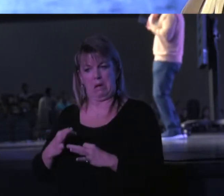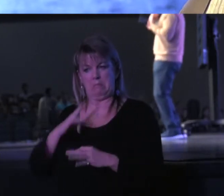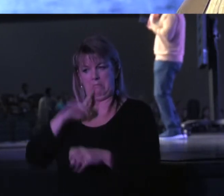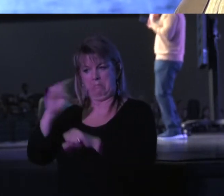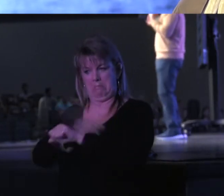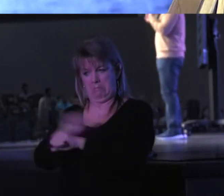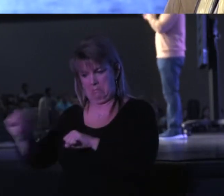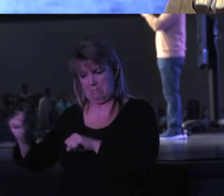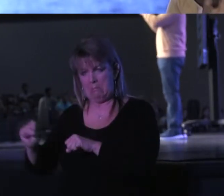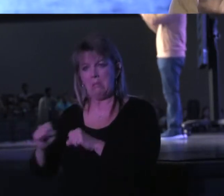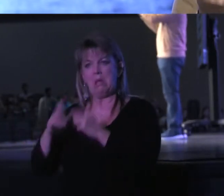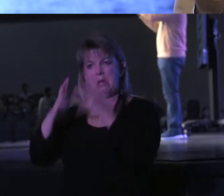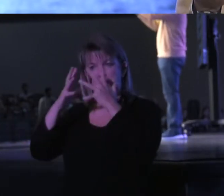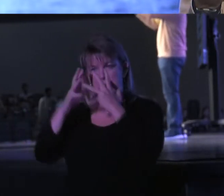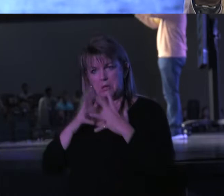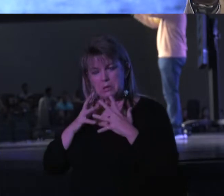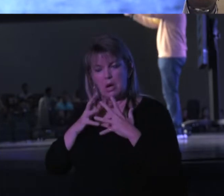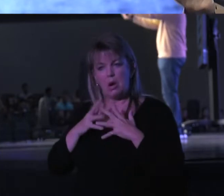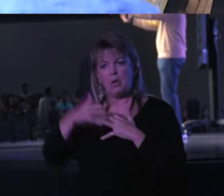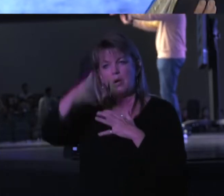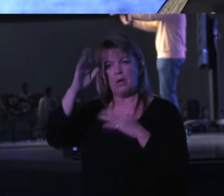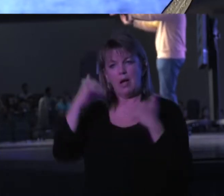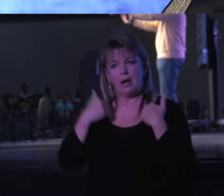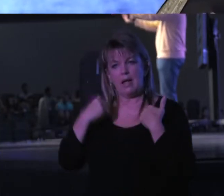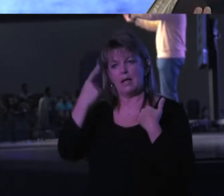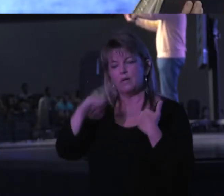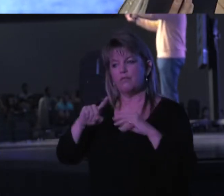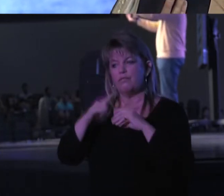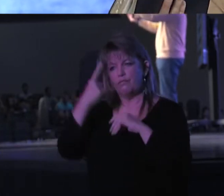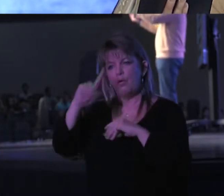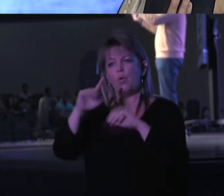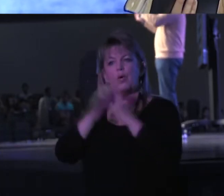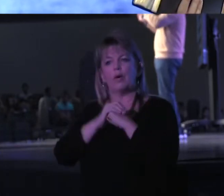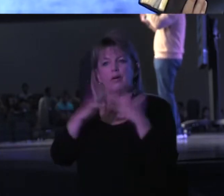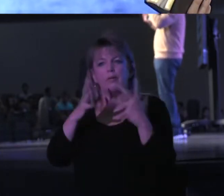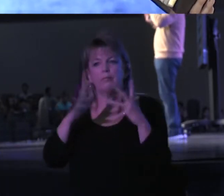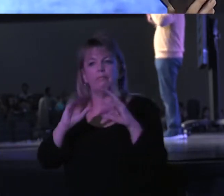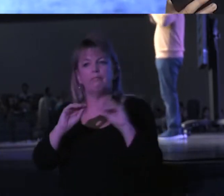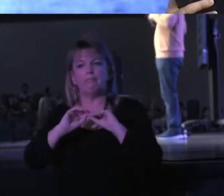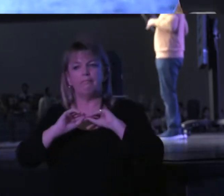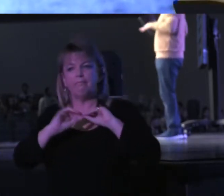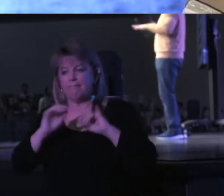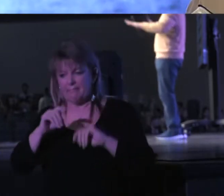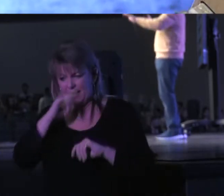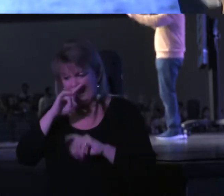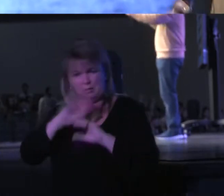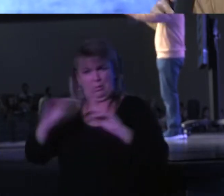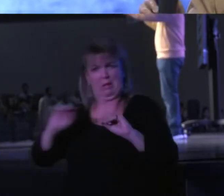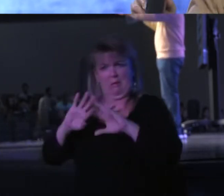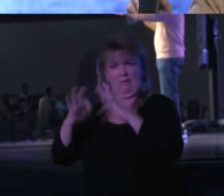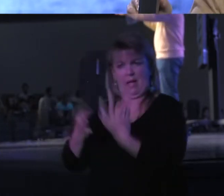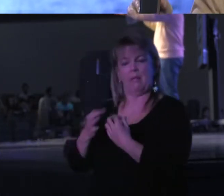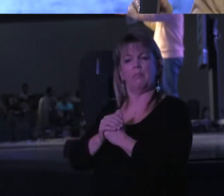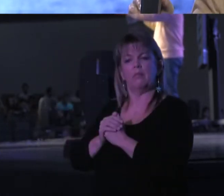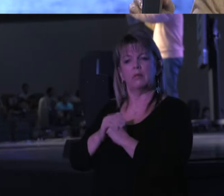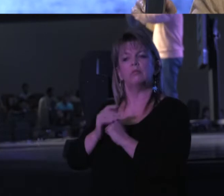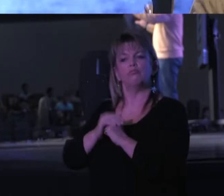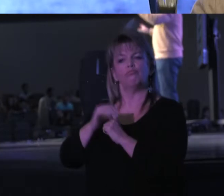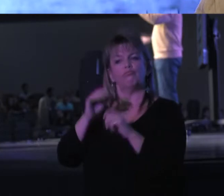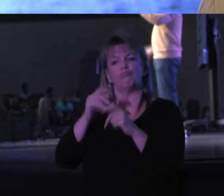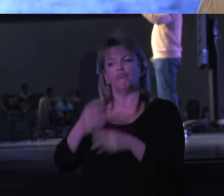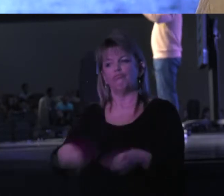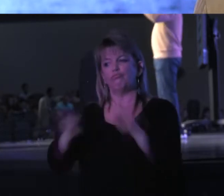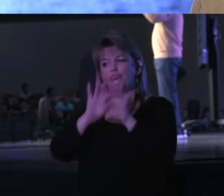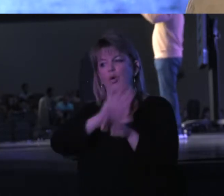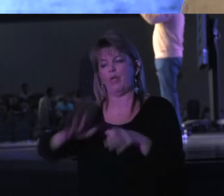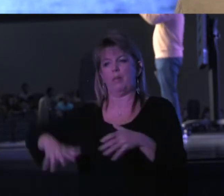the sorrow God has for the fatherless is worth reflecting in their priorities. And